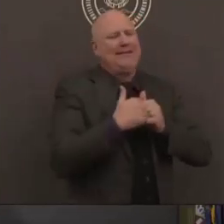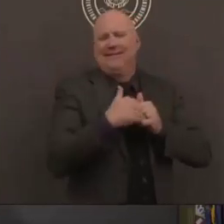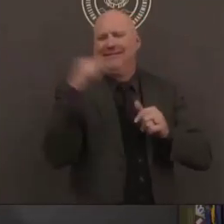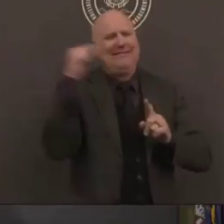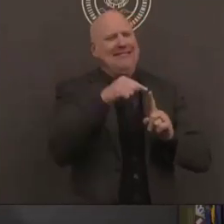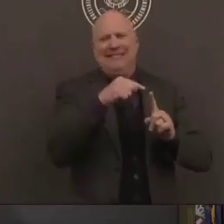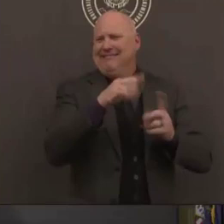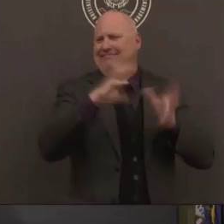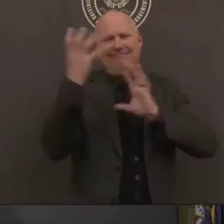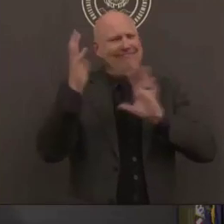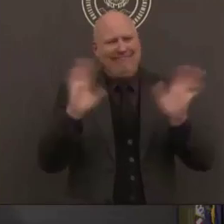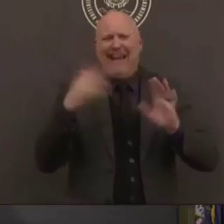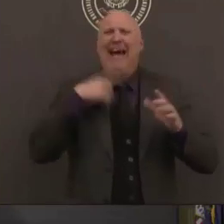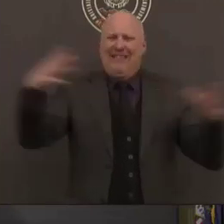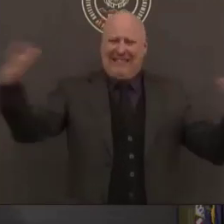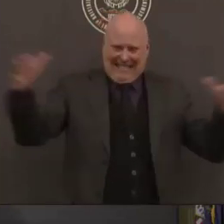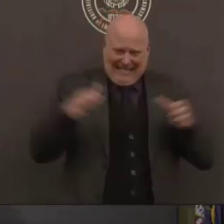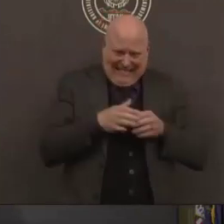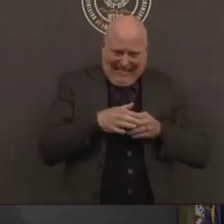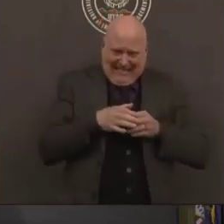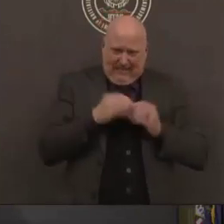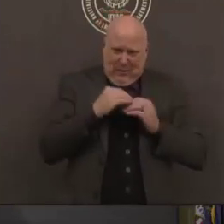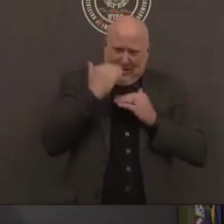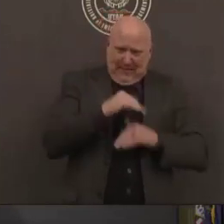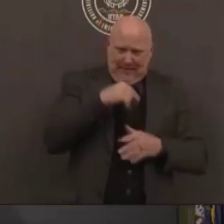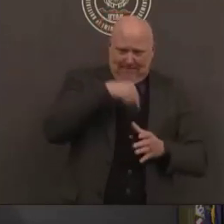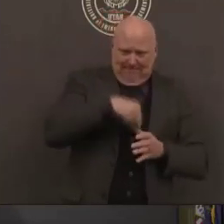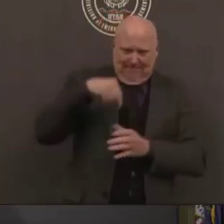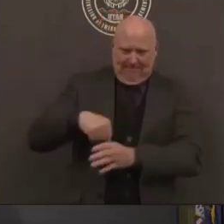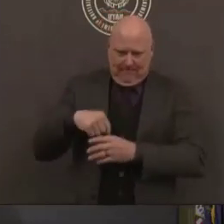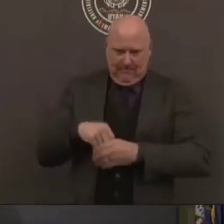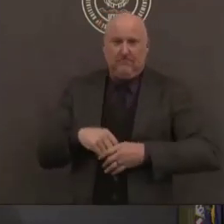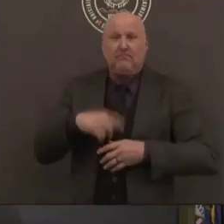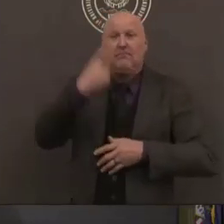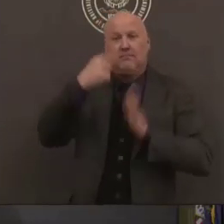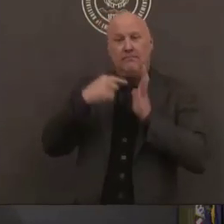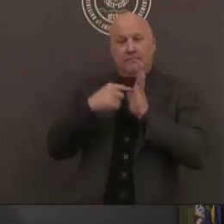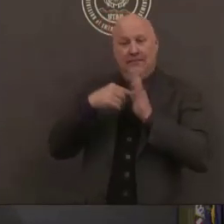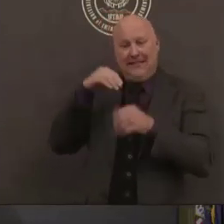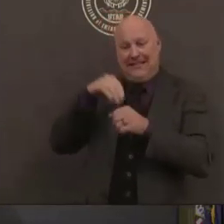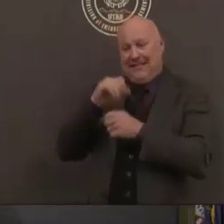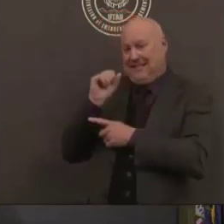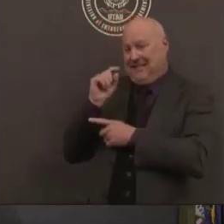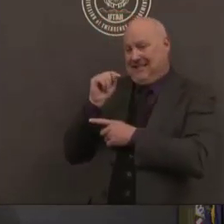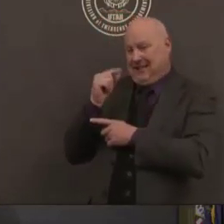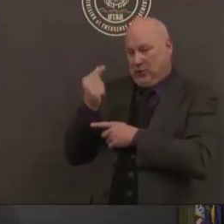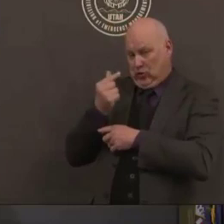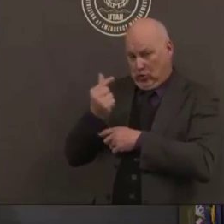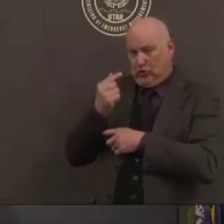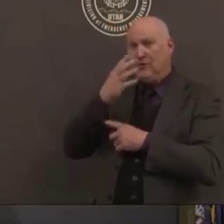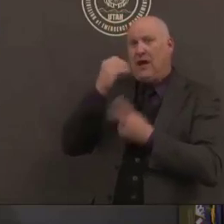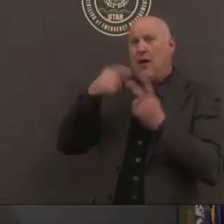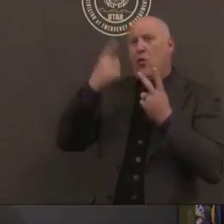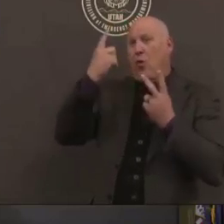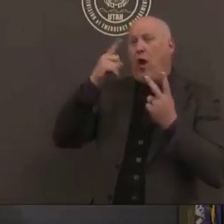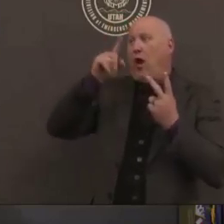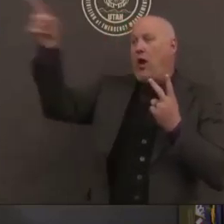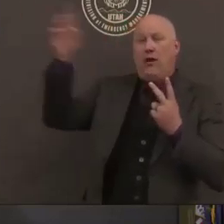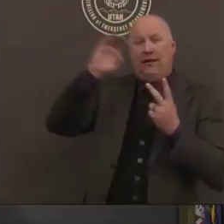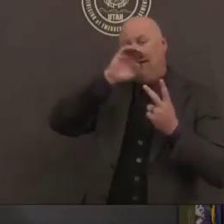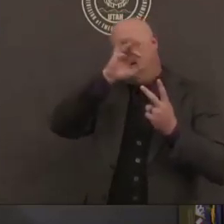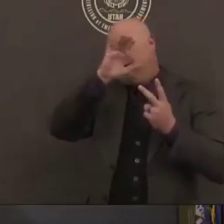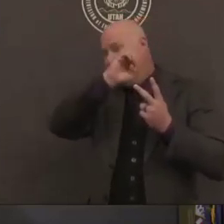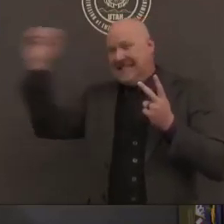in Duchesne, and both of them reached out to me today and said, I didn't receive an alert. And that told me that, hey, it looks like we're starting to make